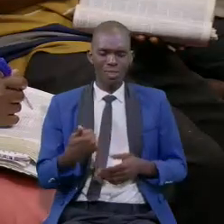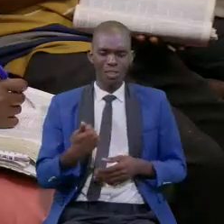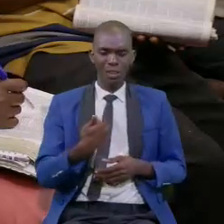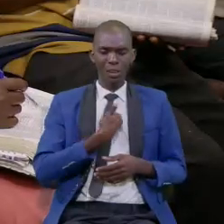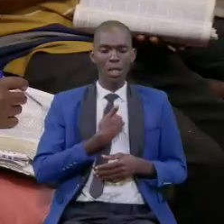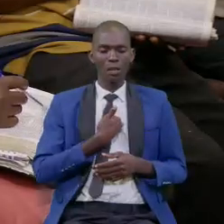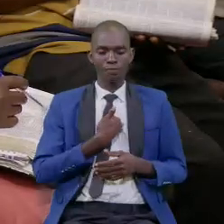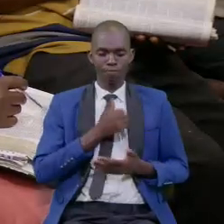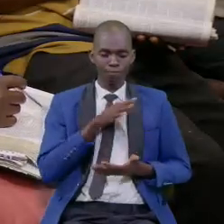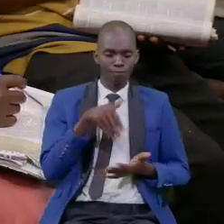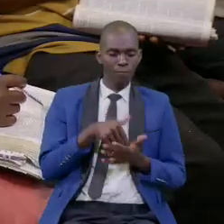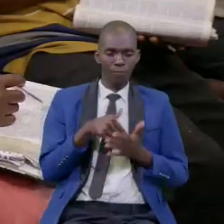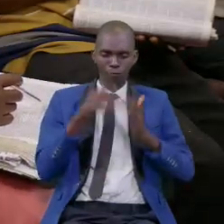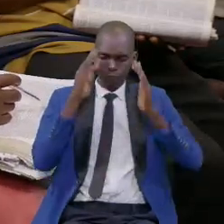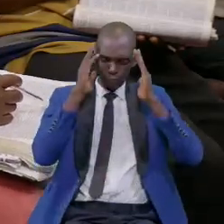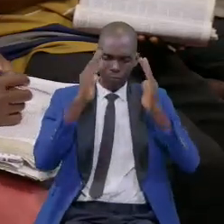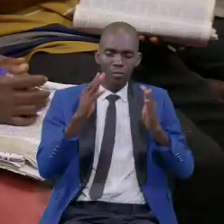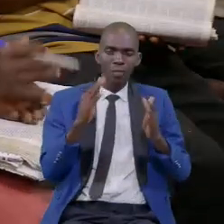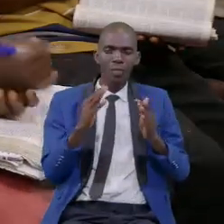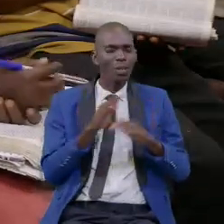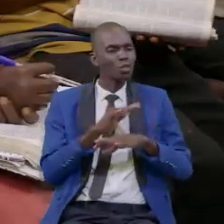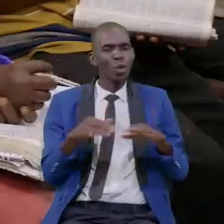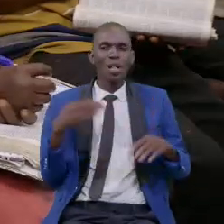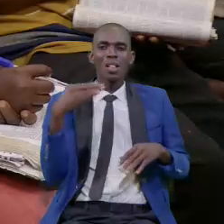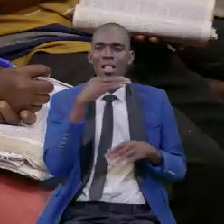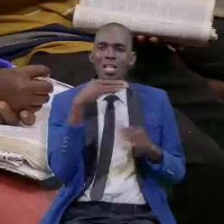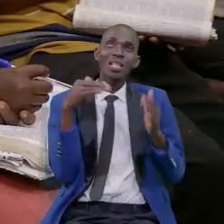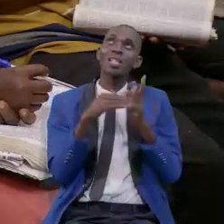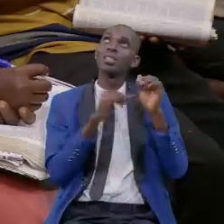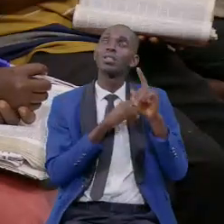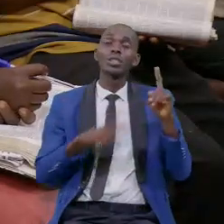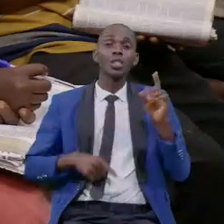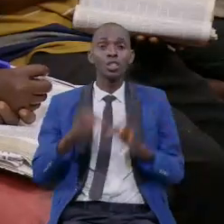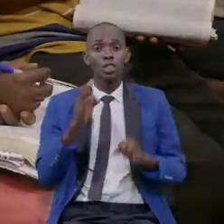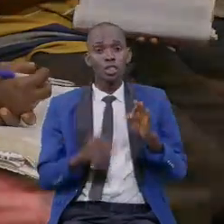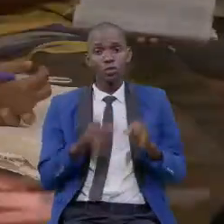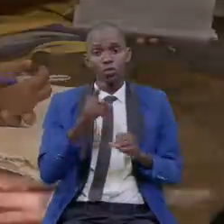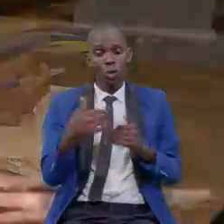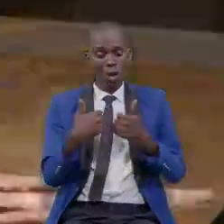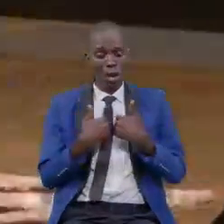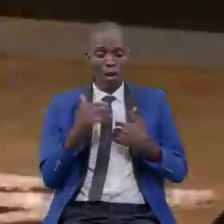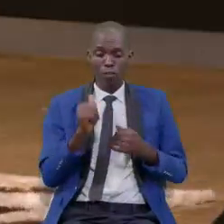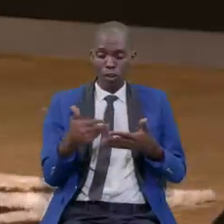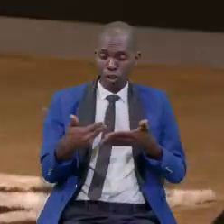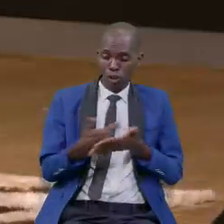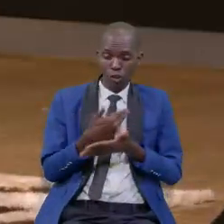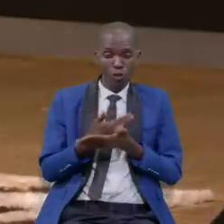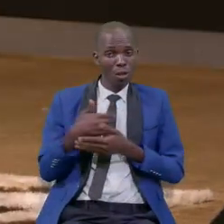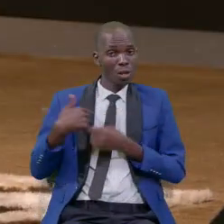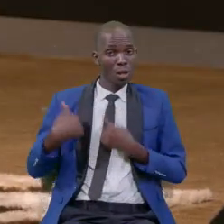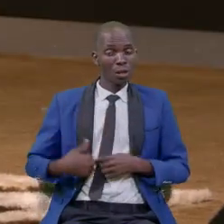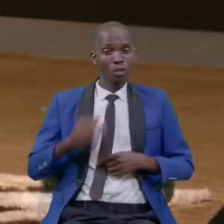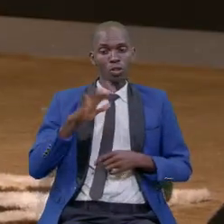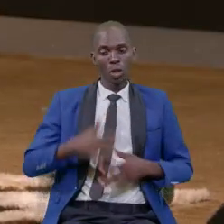self-centered temper, don't lie against the Lord. If you have a new heart, your life,